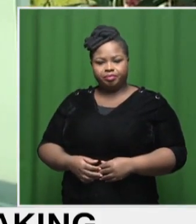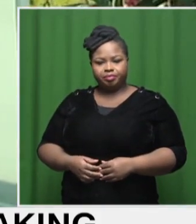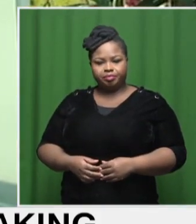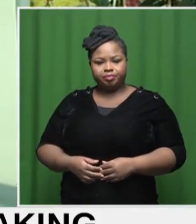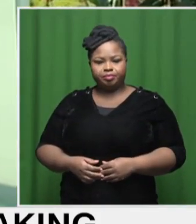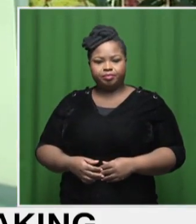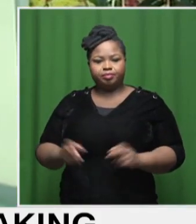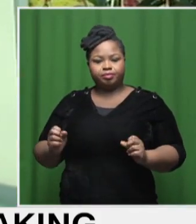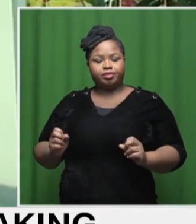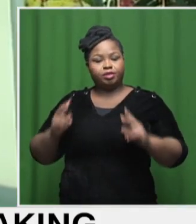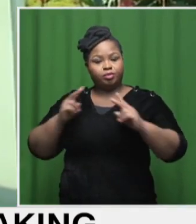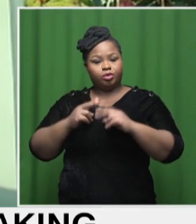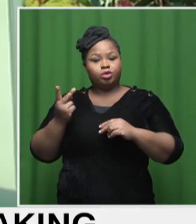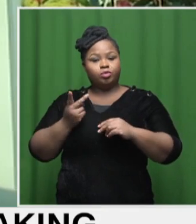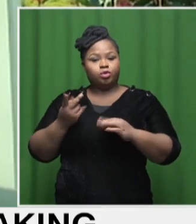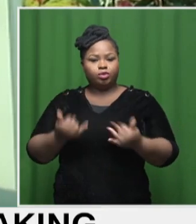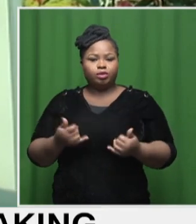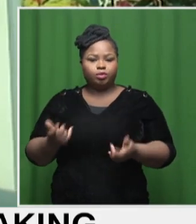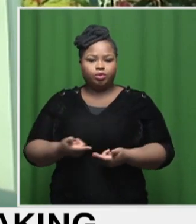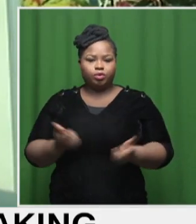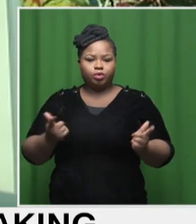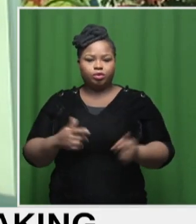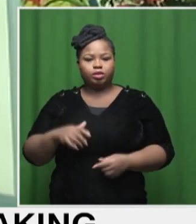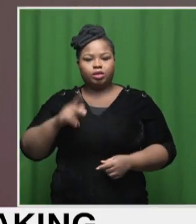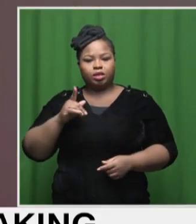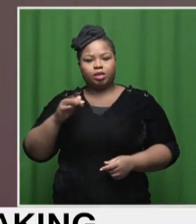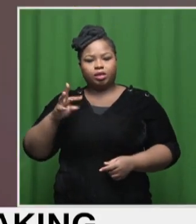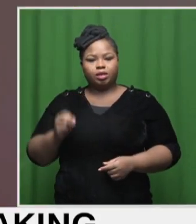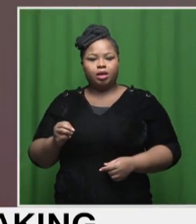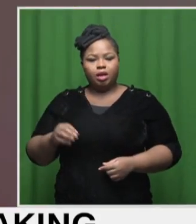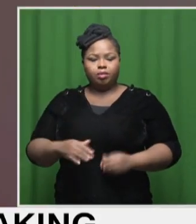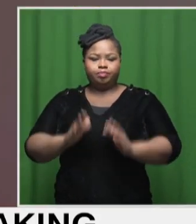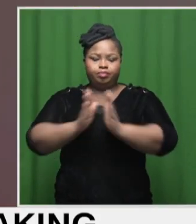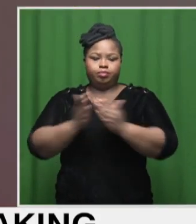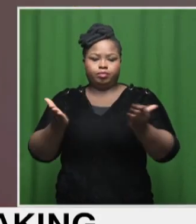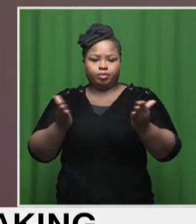The symposium also saw the launch of Abdul Karim's debut